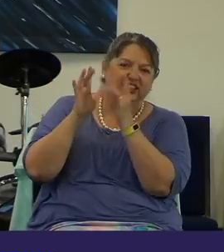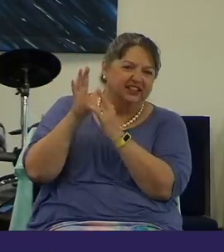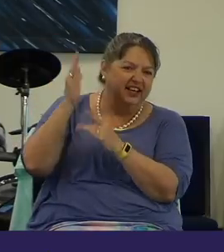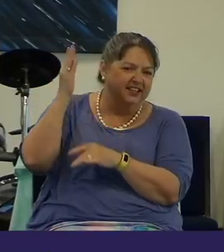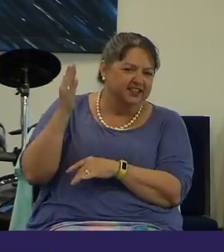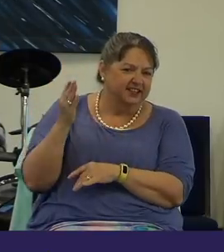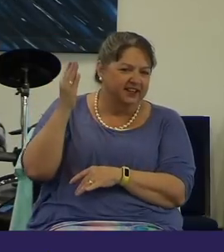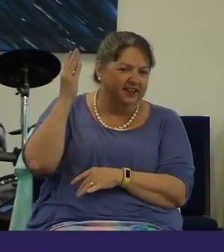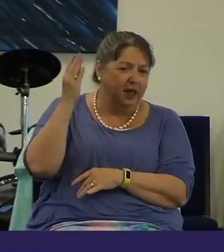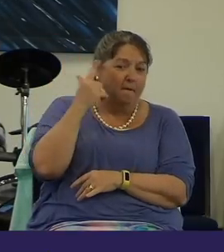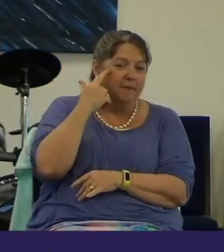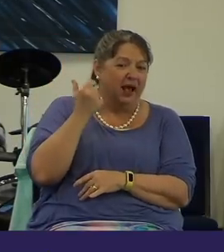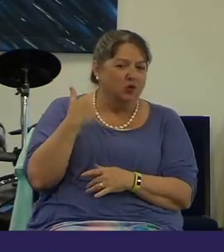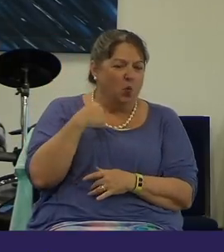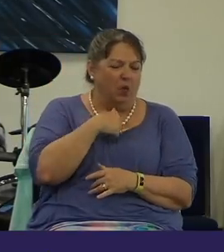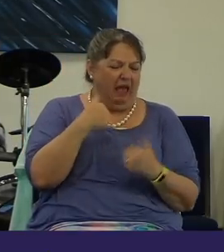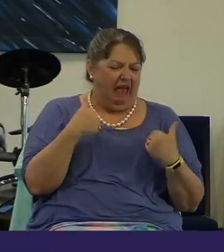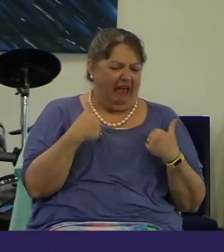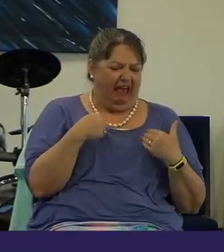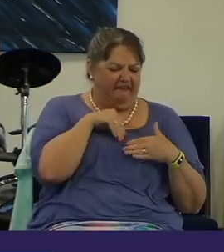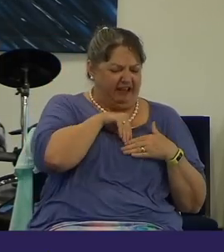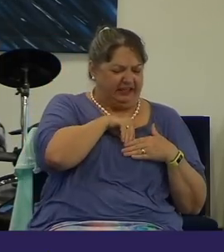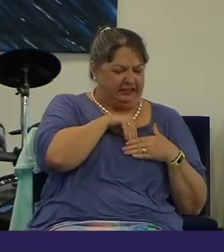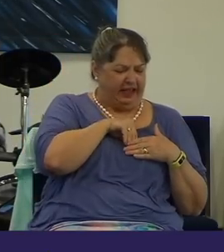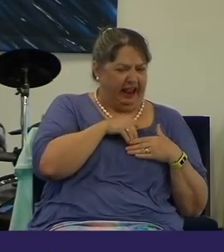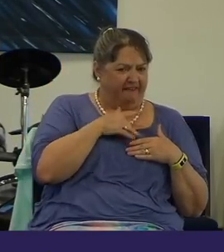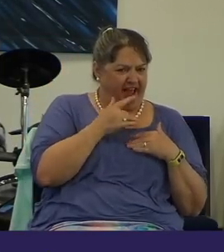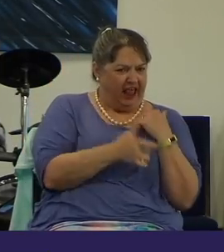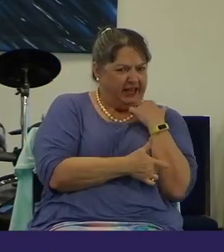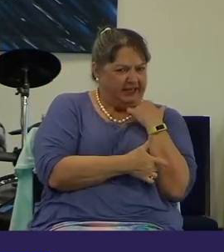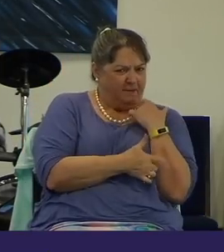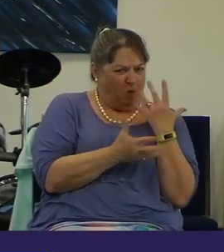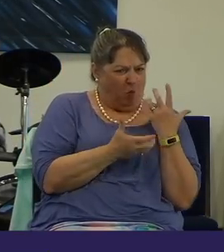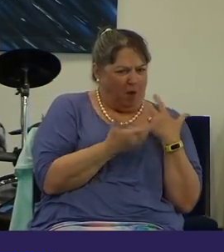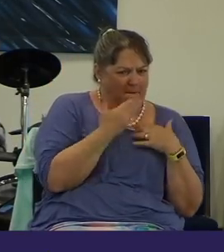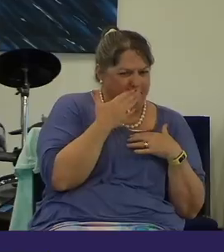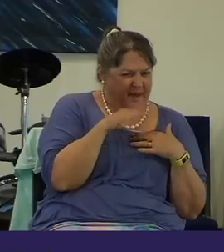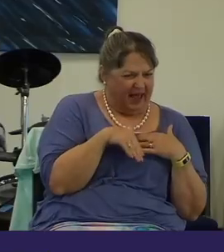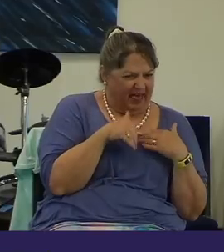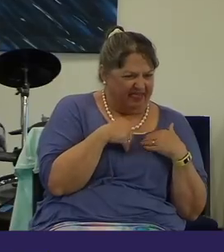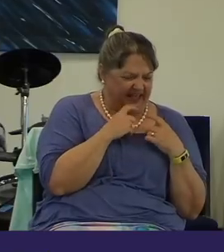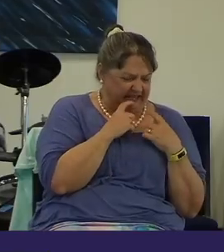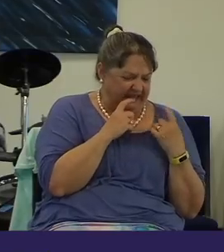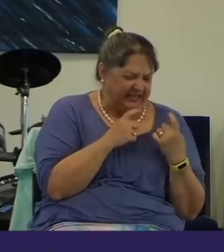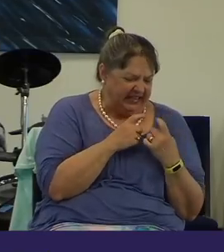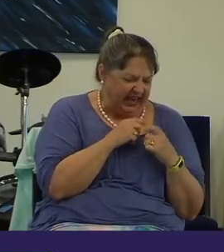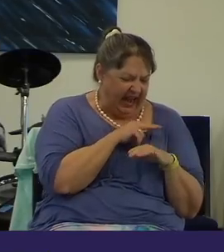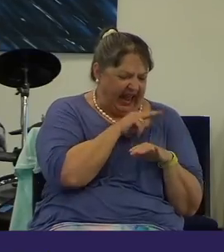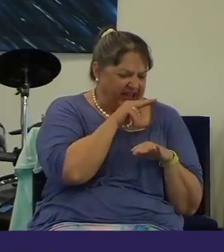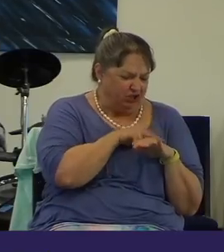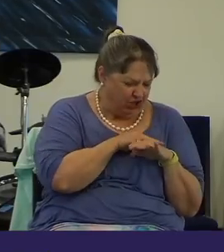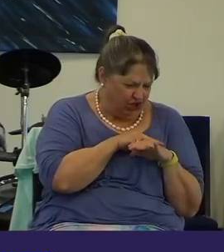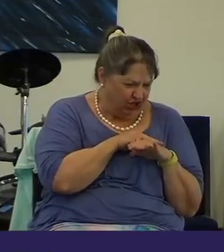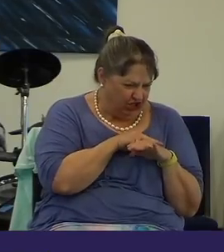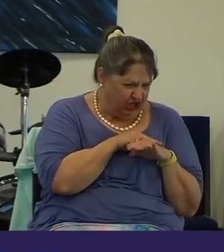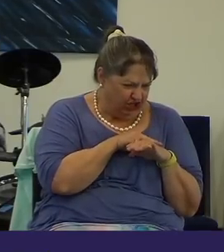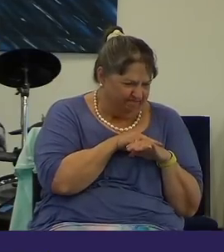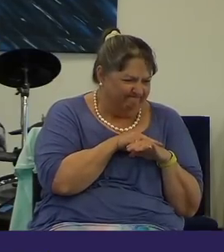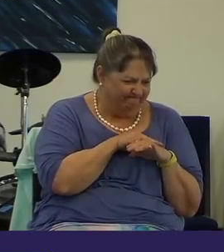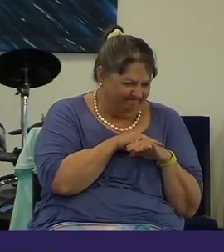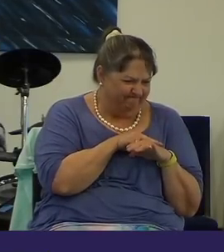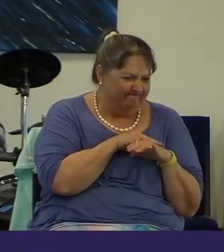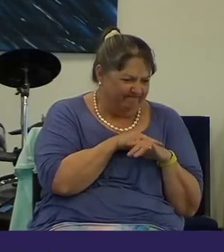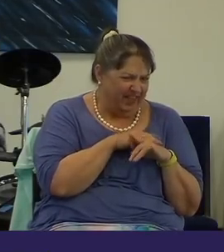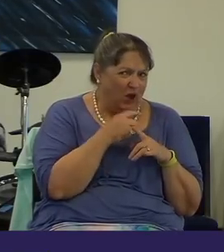That thing that makes us want to do bad on the inside is called a sin nature. It's called sin. And because of it, we